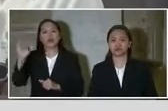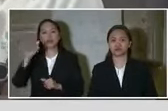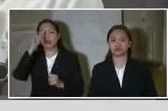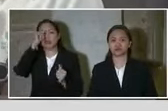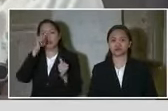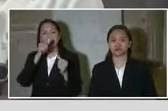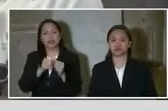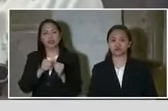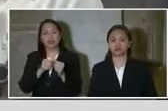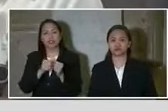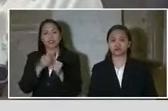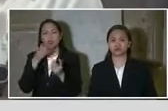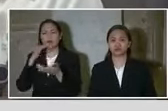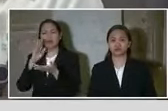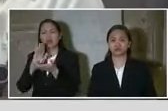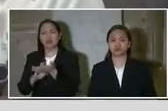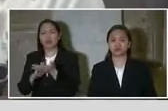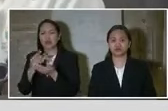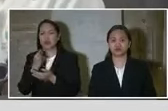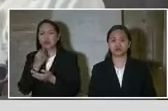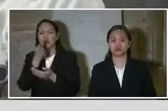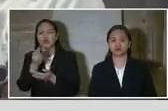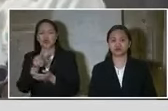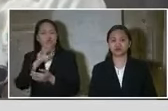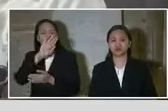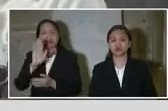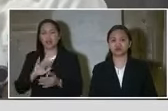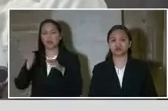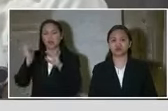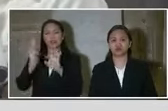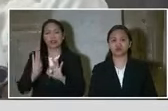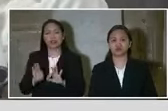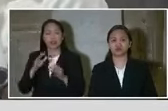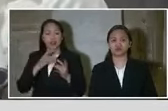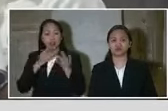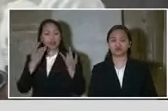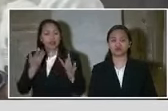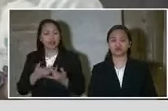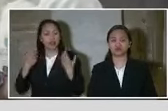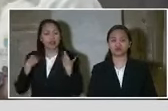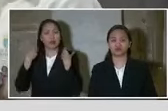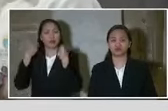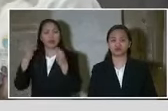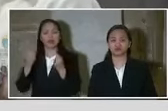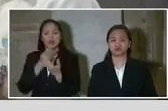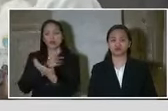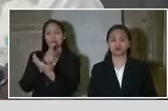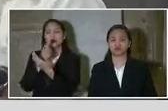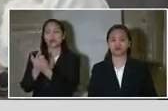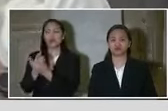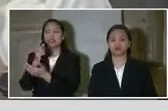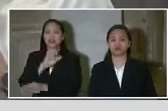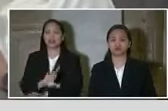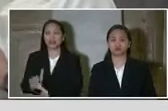evil report he shall not fear. His heart is firm, trusting in the Lord.